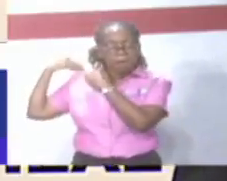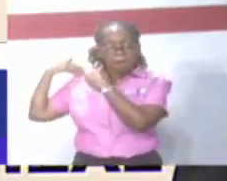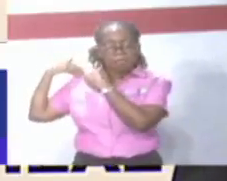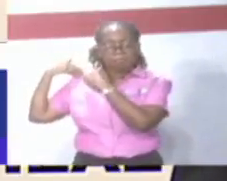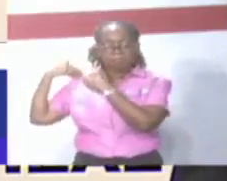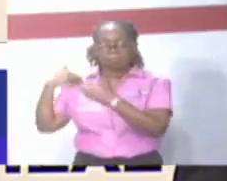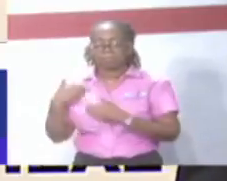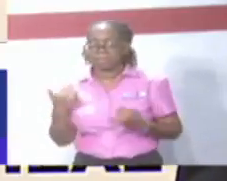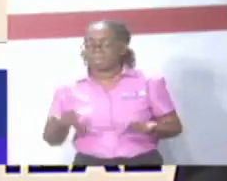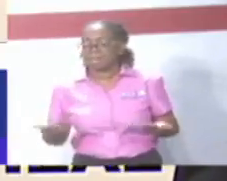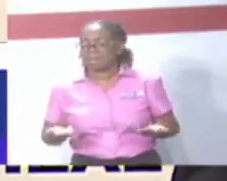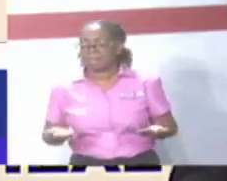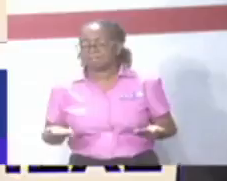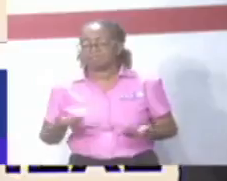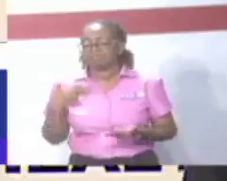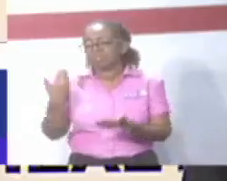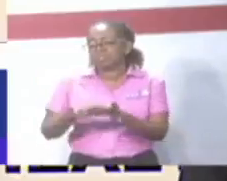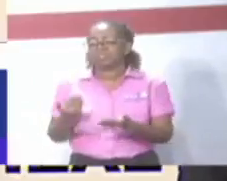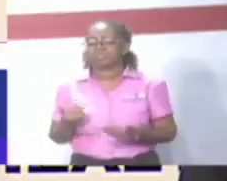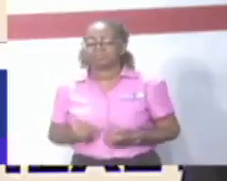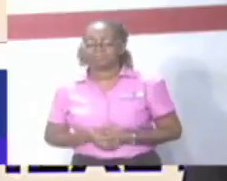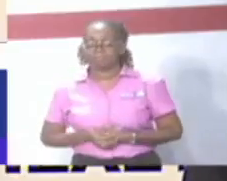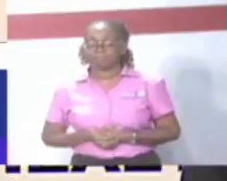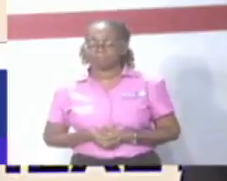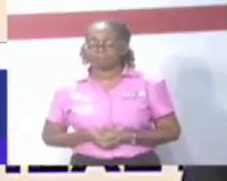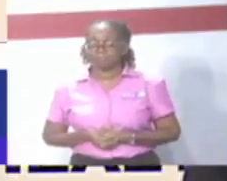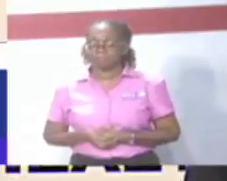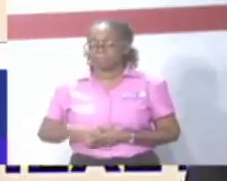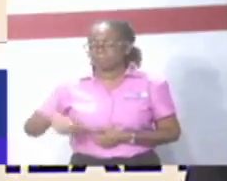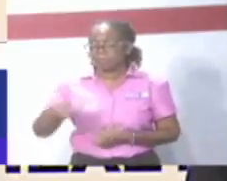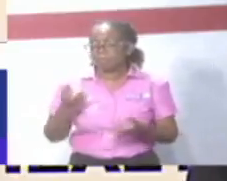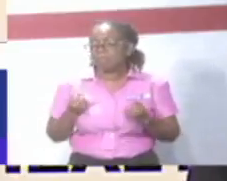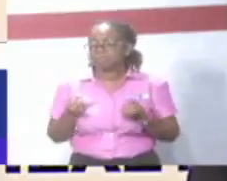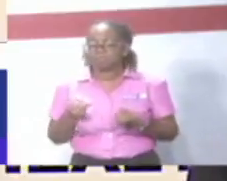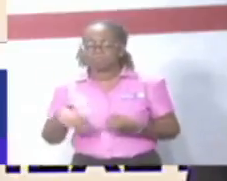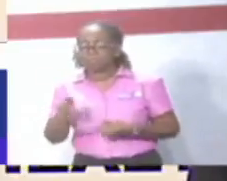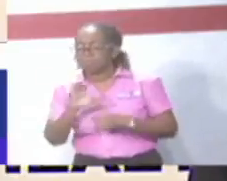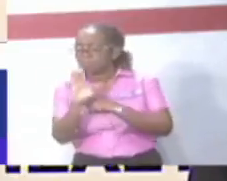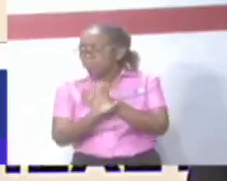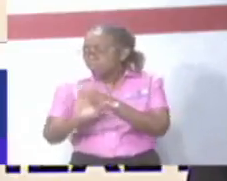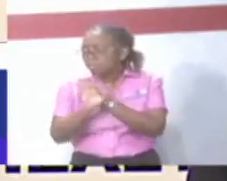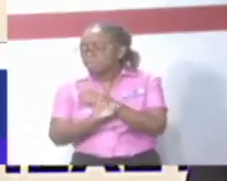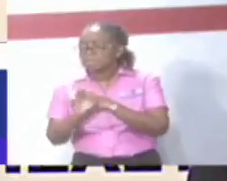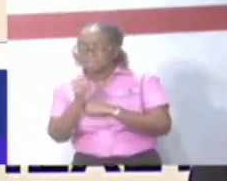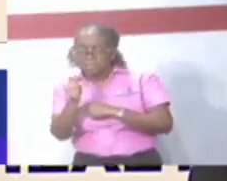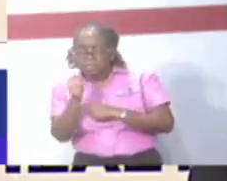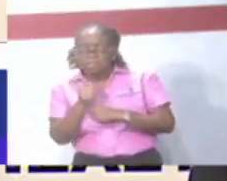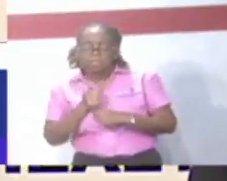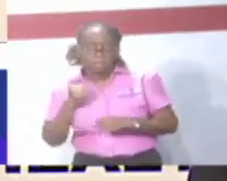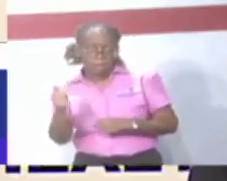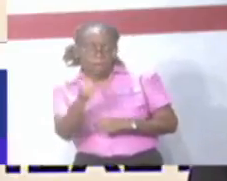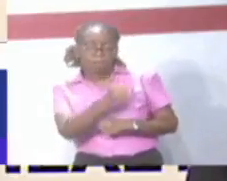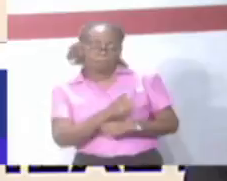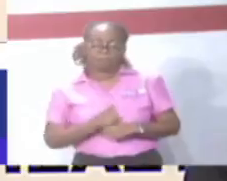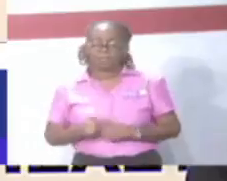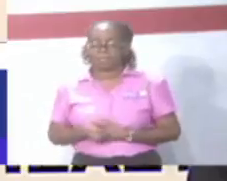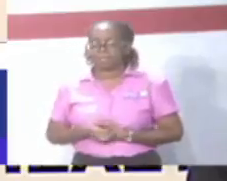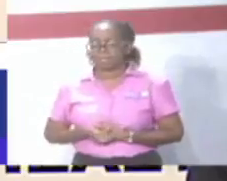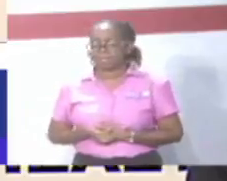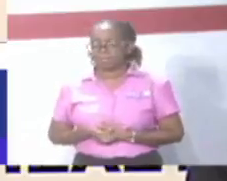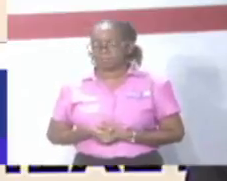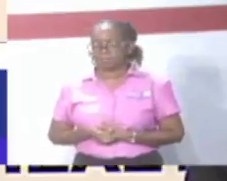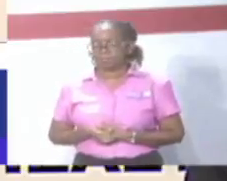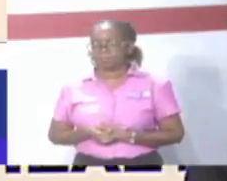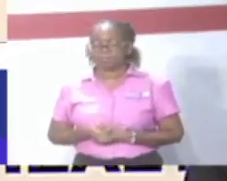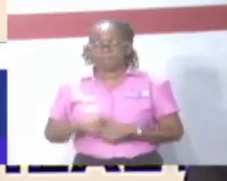to do is to develop resistant fighters. And resistant fighters are those who take the vaccines, because you now have a resistance